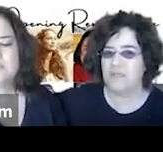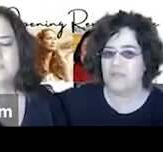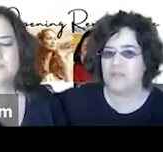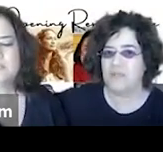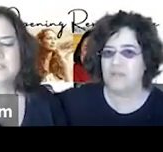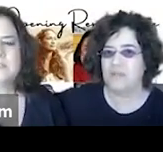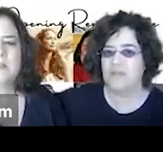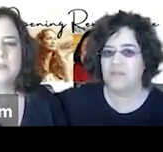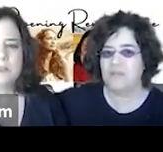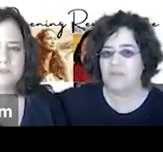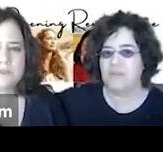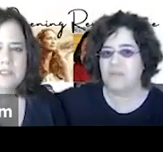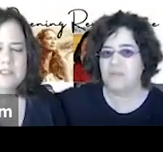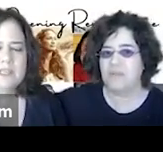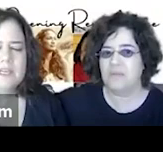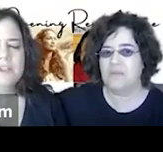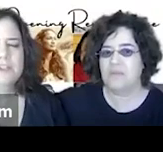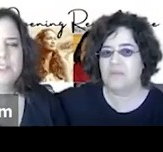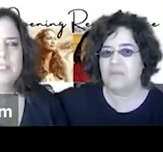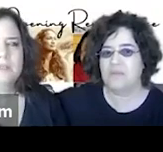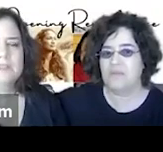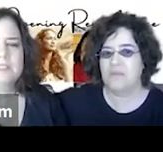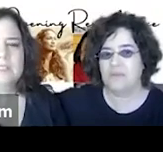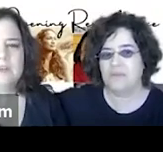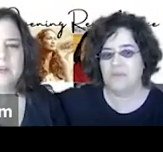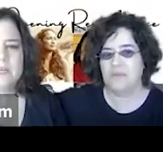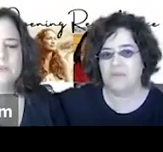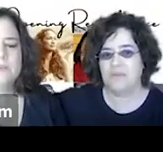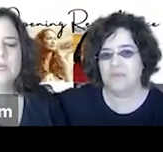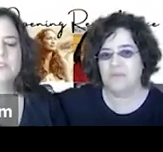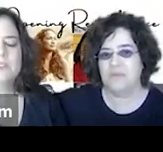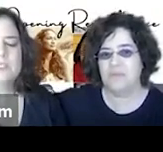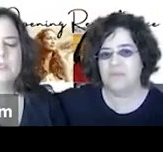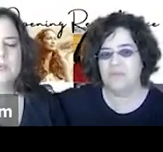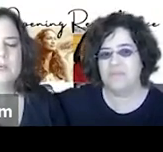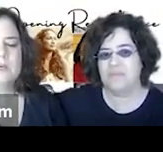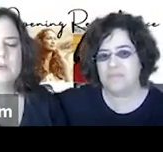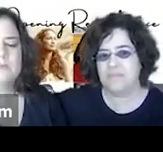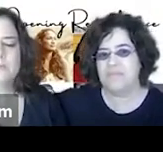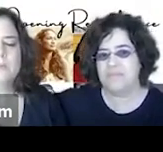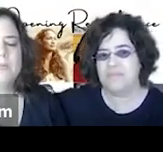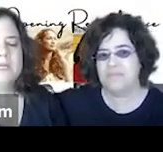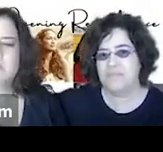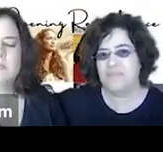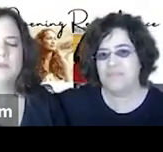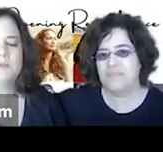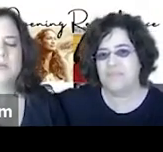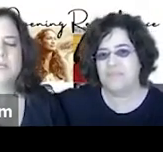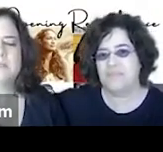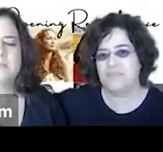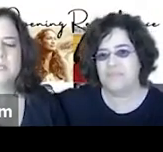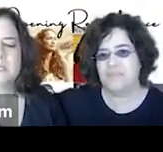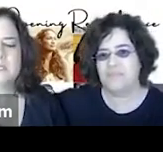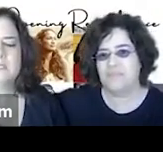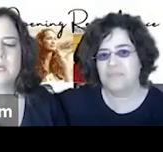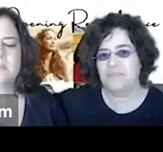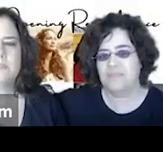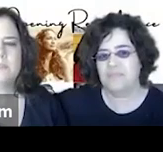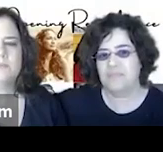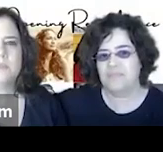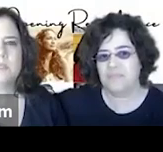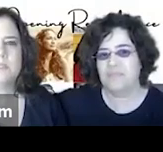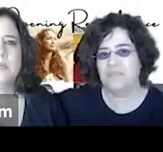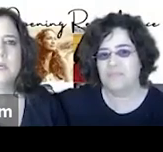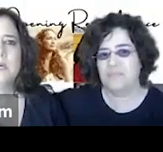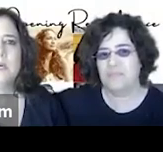the Sanchez Fuentes Scholarship Fund. She went to Lanier High School, and she, for many, many years, raised money and